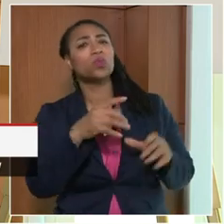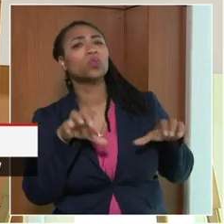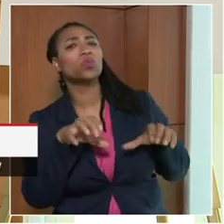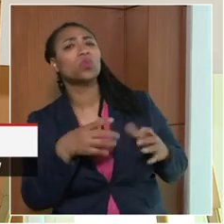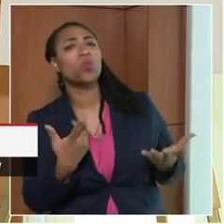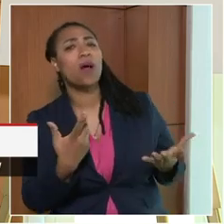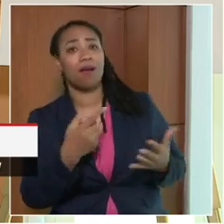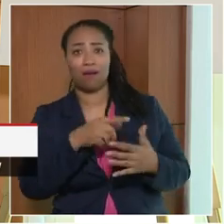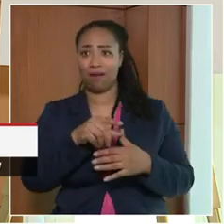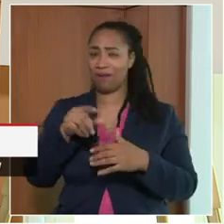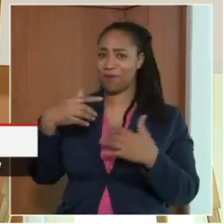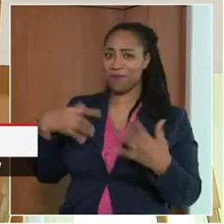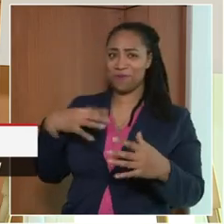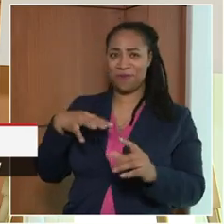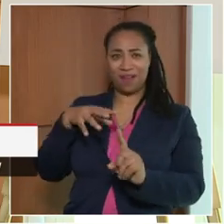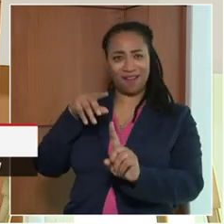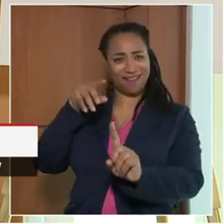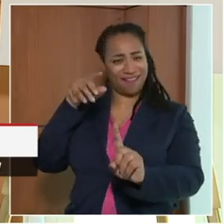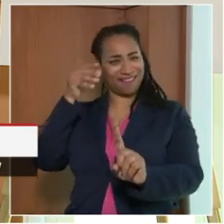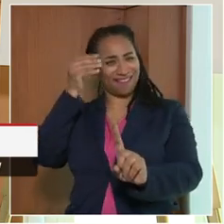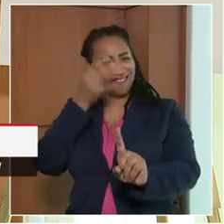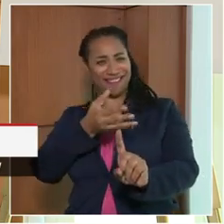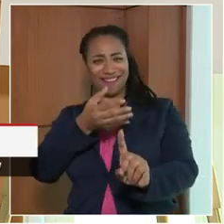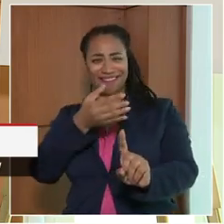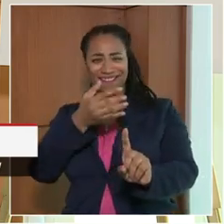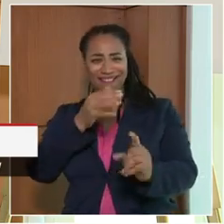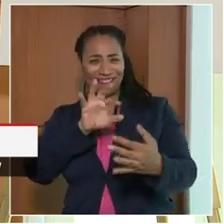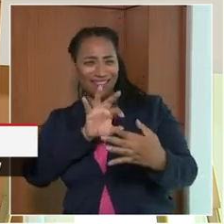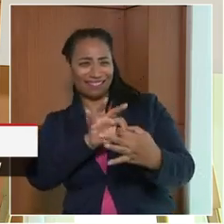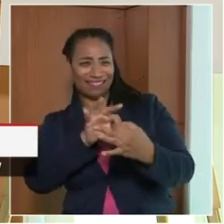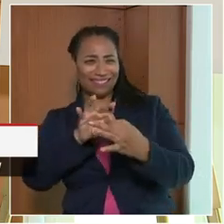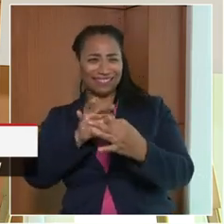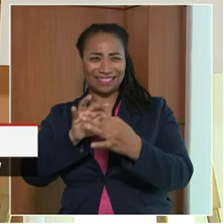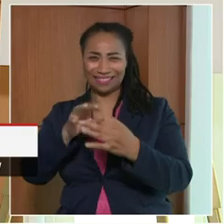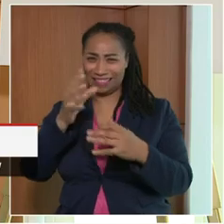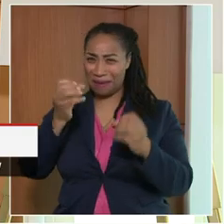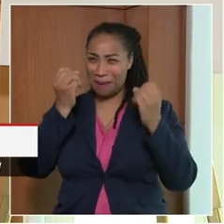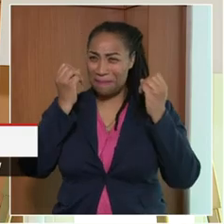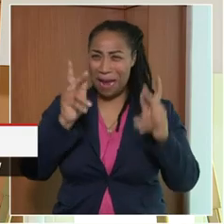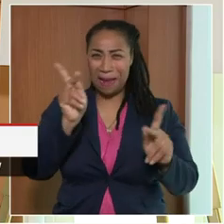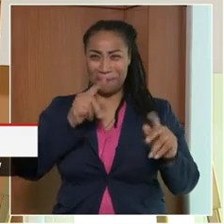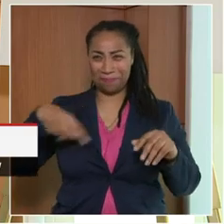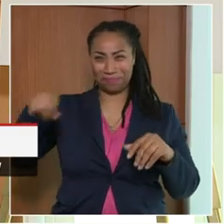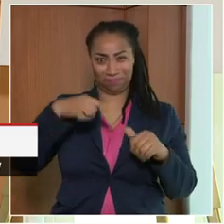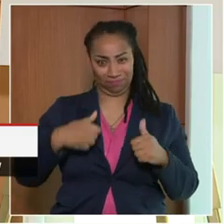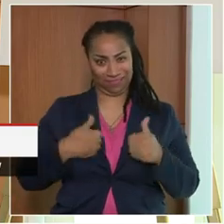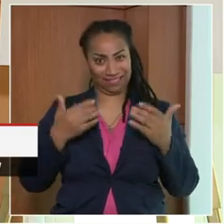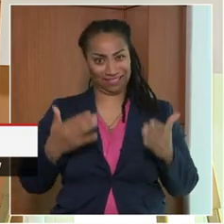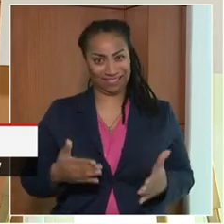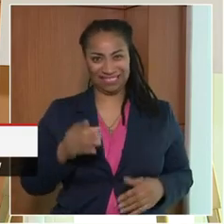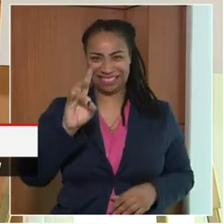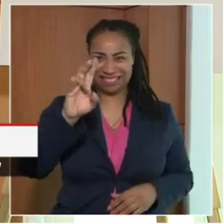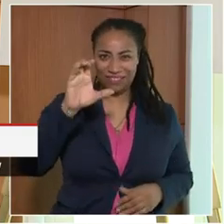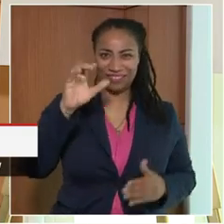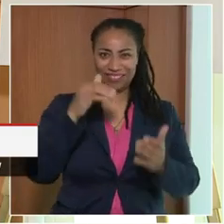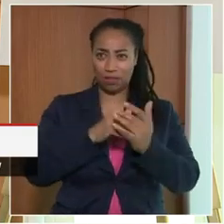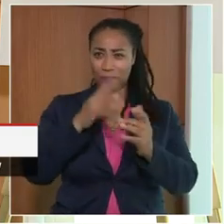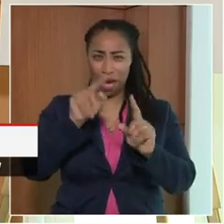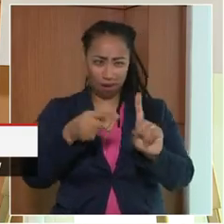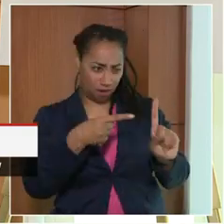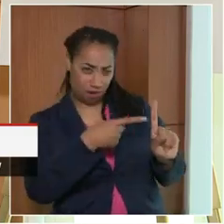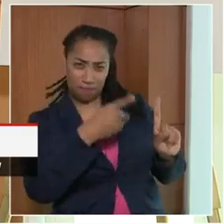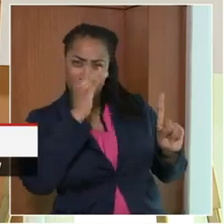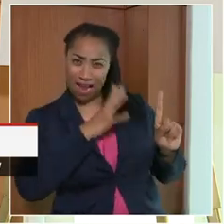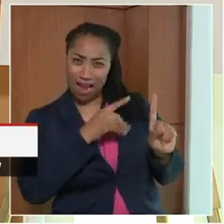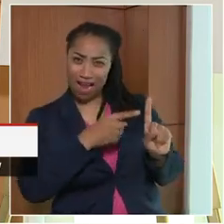city with 700,000 residents. That's hard work. So programs like this